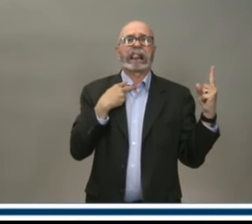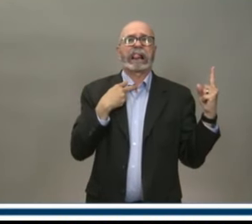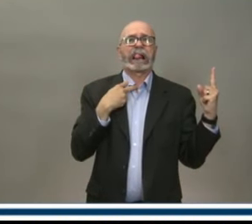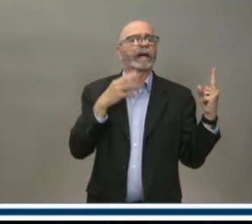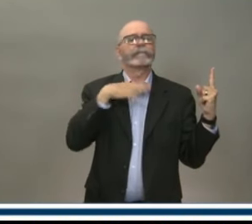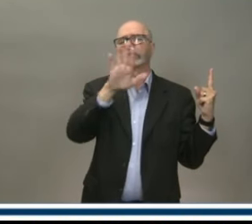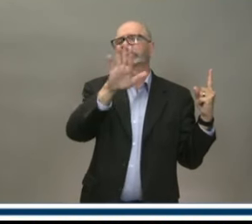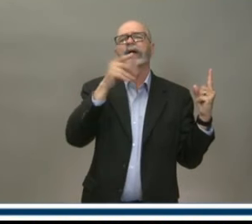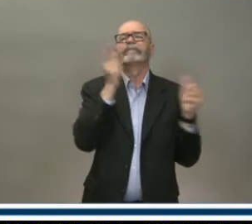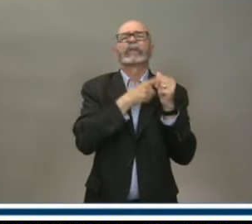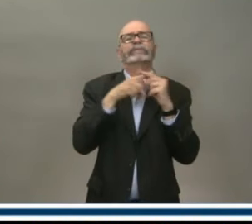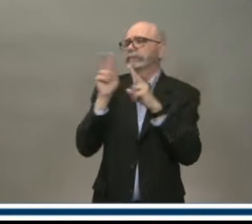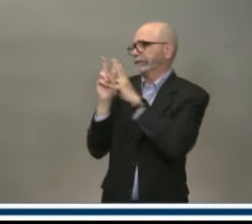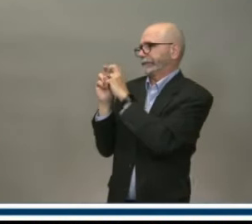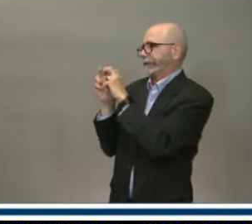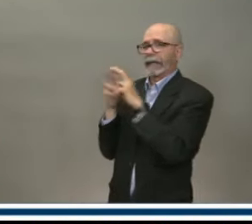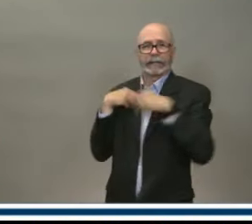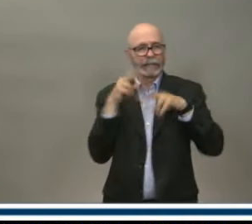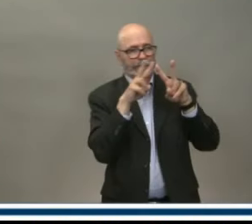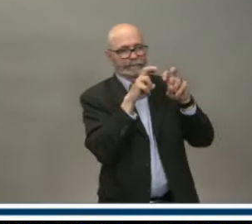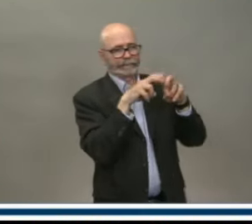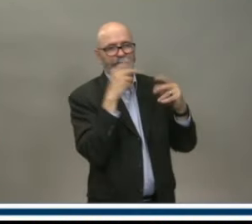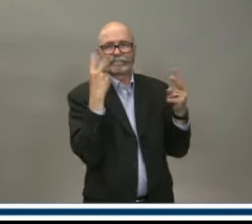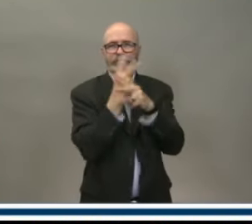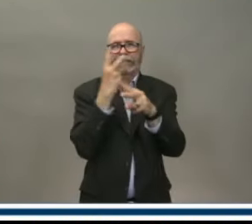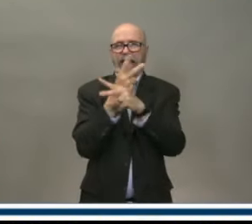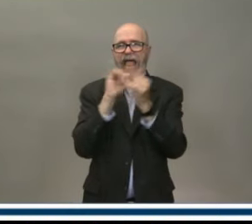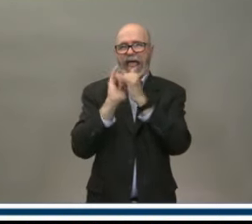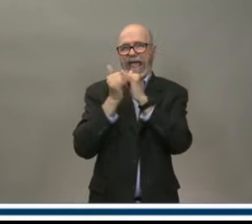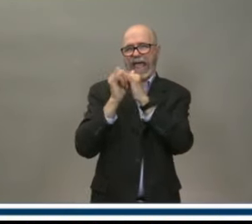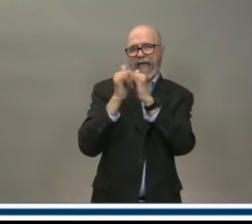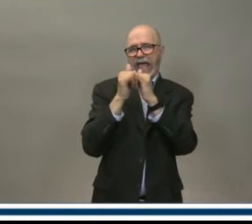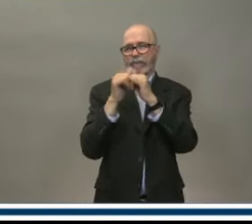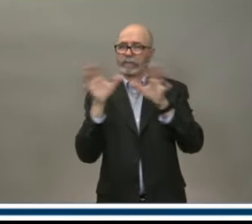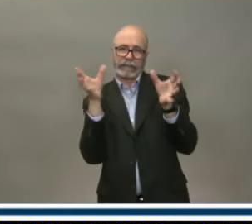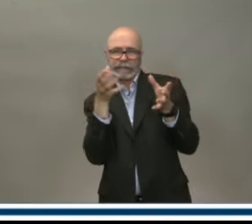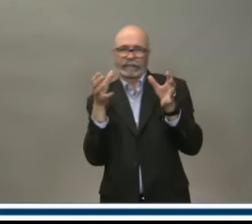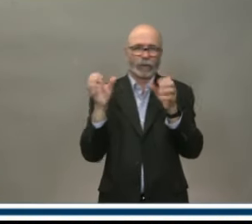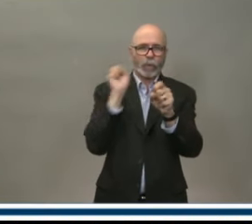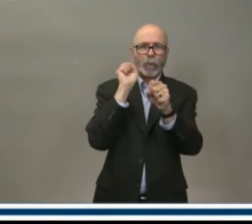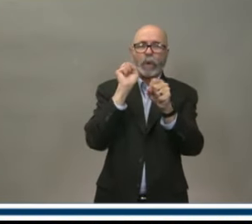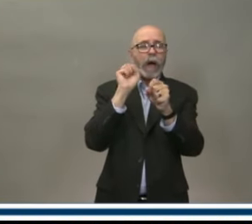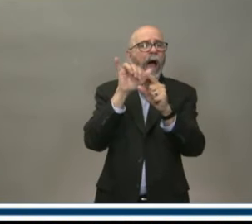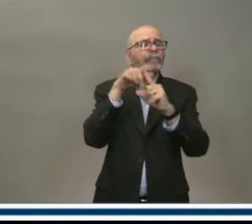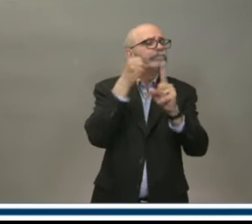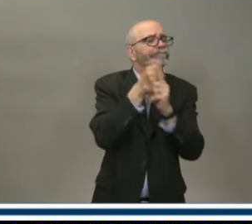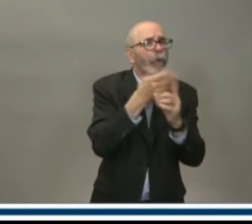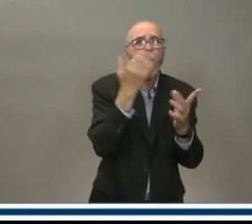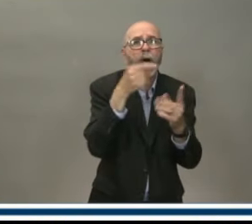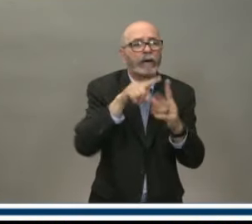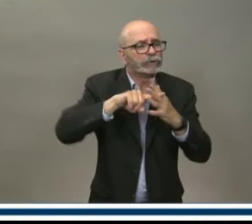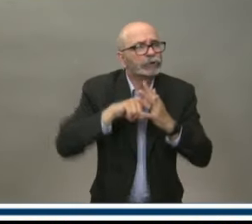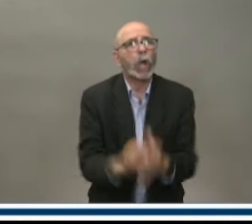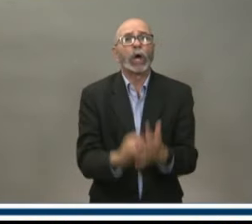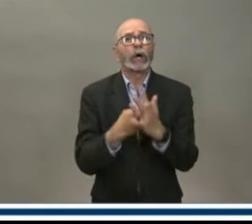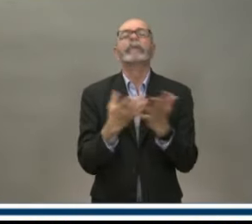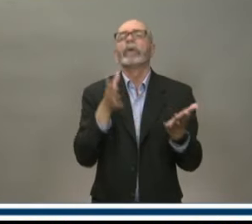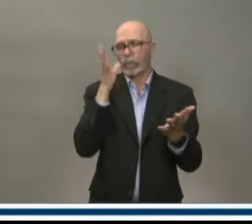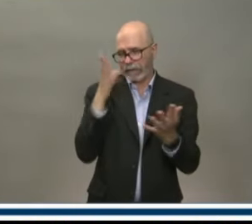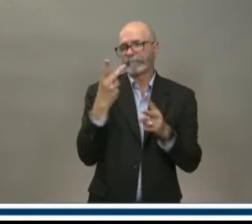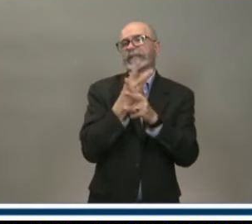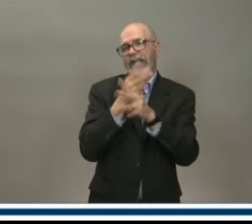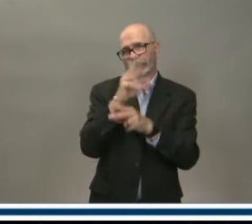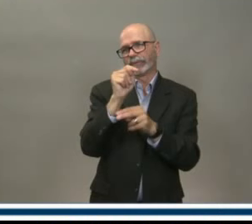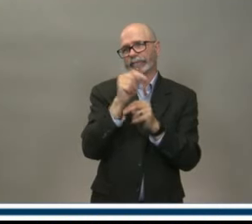how close could we move in that direction and what would be the impacts of that. We do know we already have some things in place through our long-term